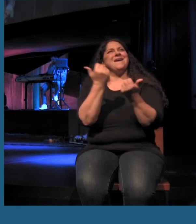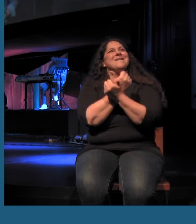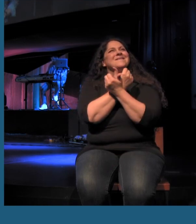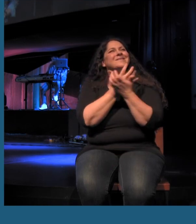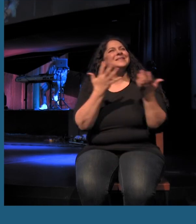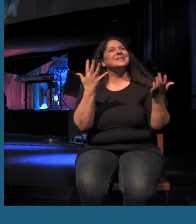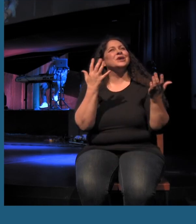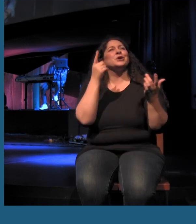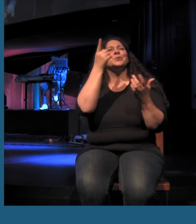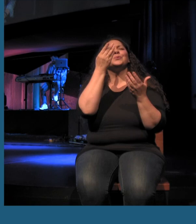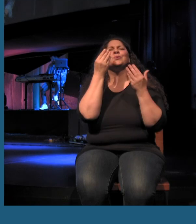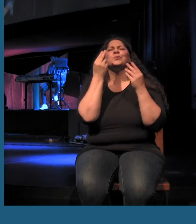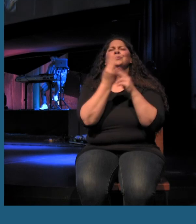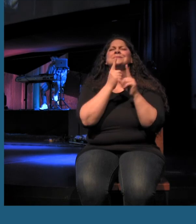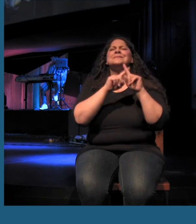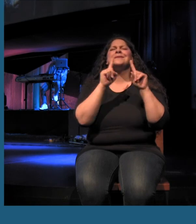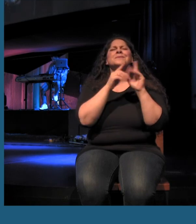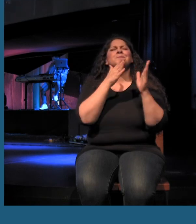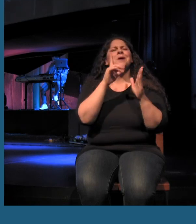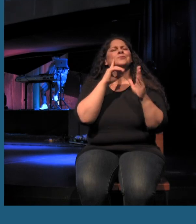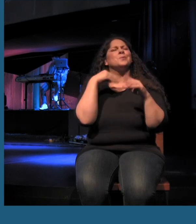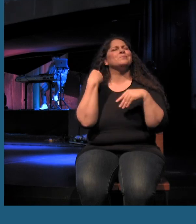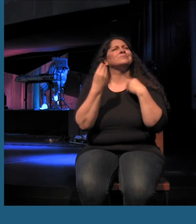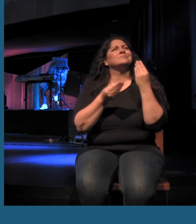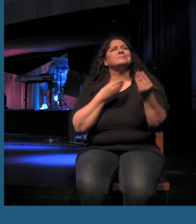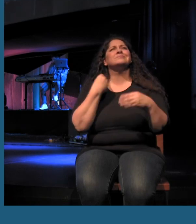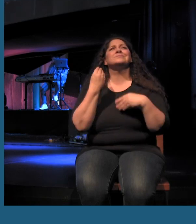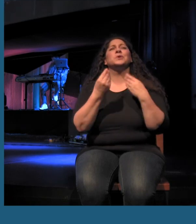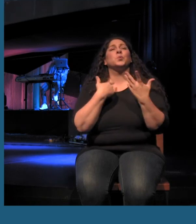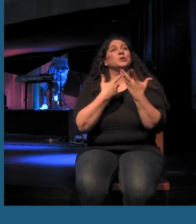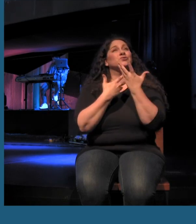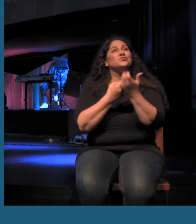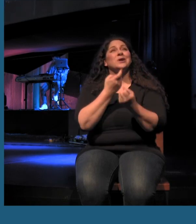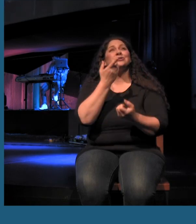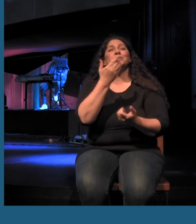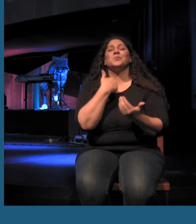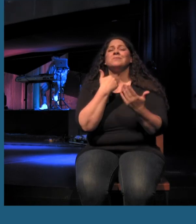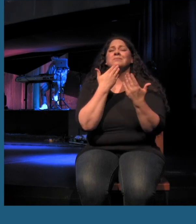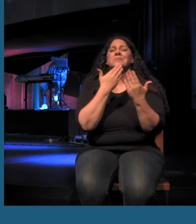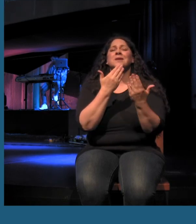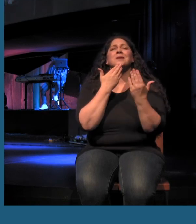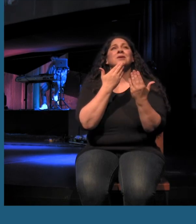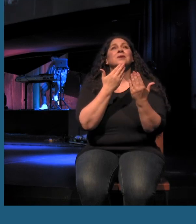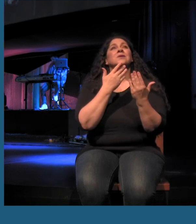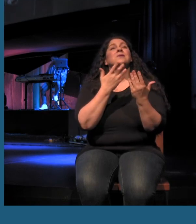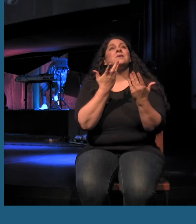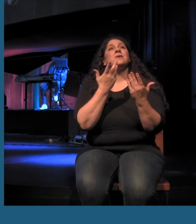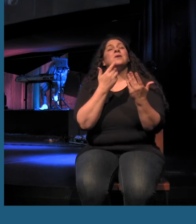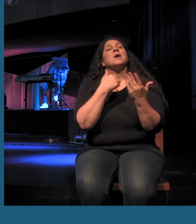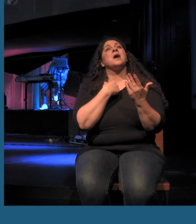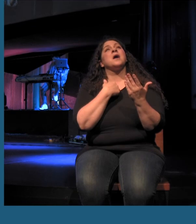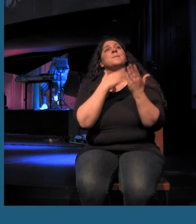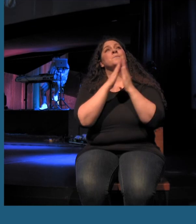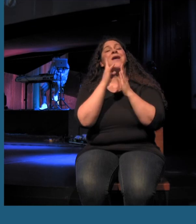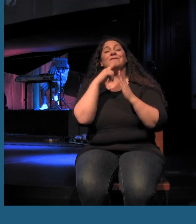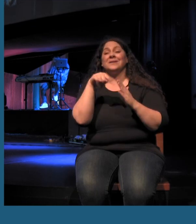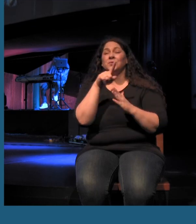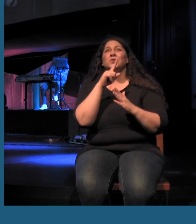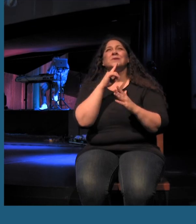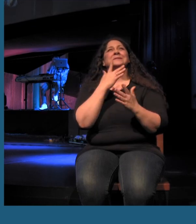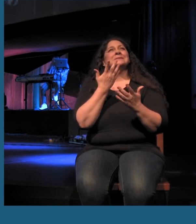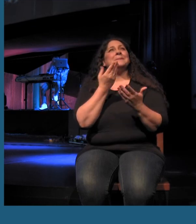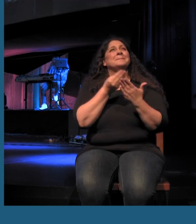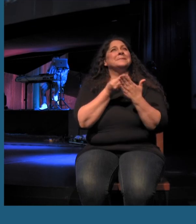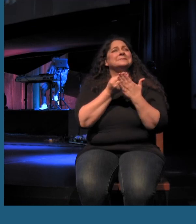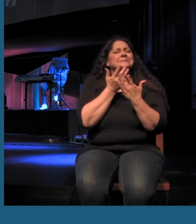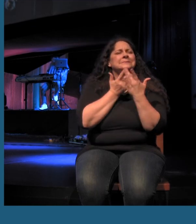kinds of different ways to provide for us. So we thank you for that. We trust you. And Lord, I pray for those who may be experiencing financial need